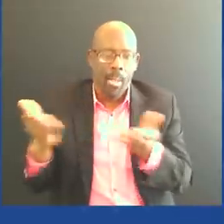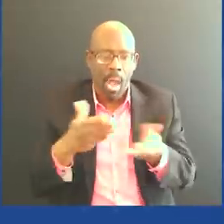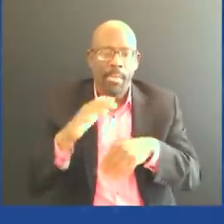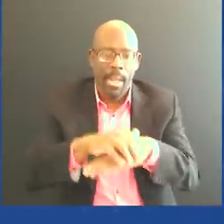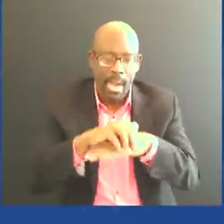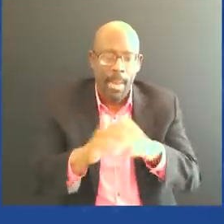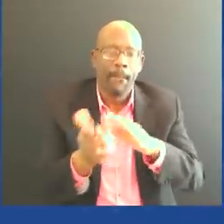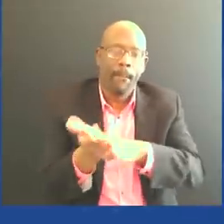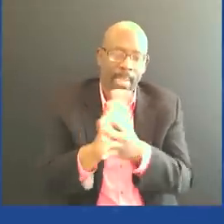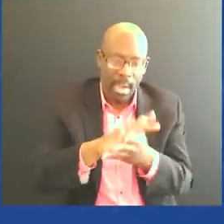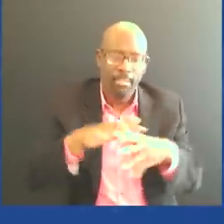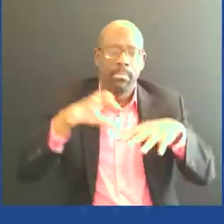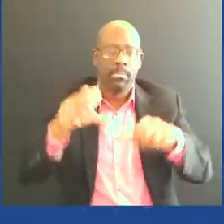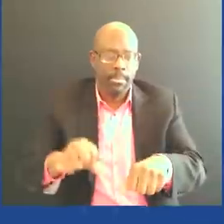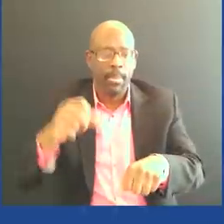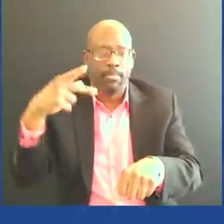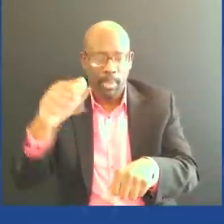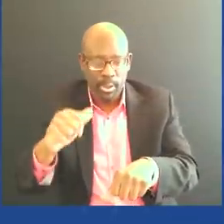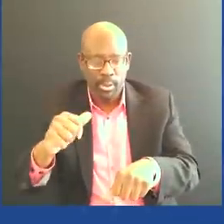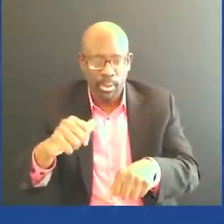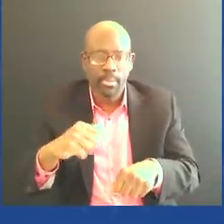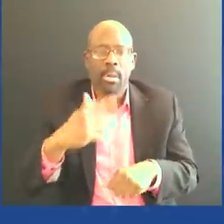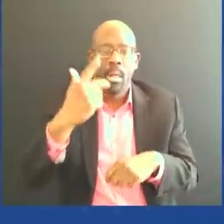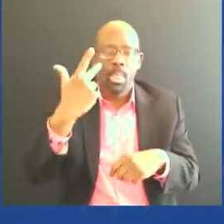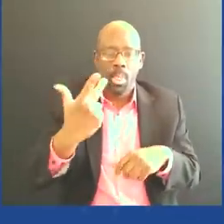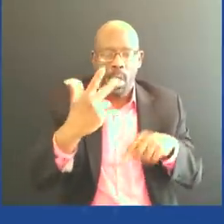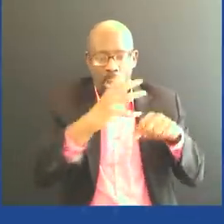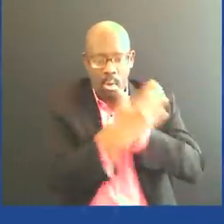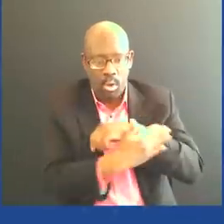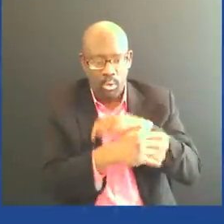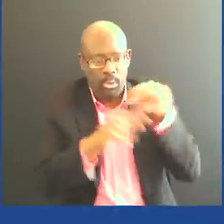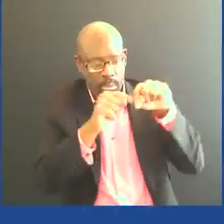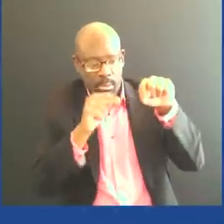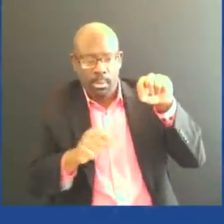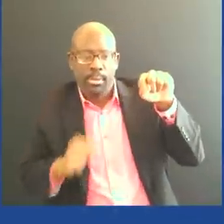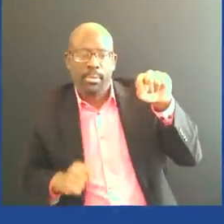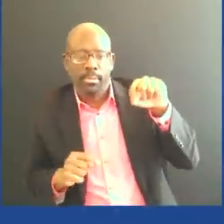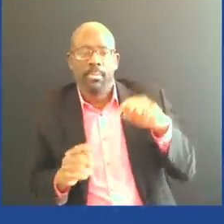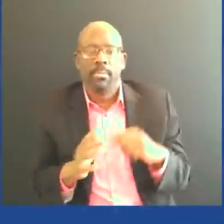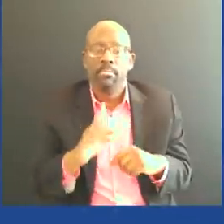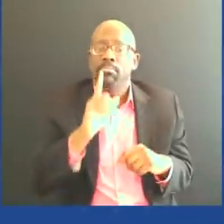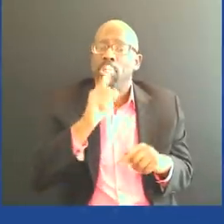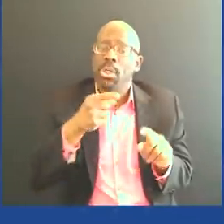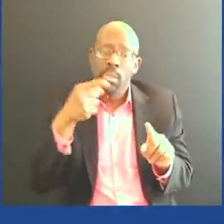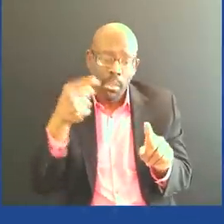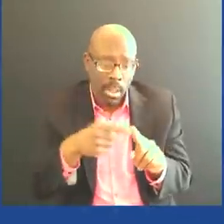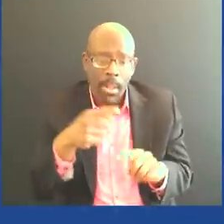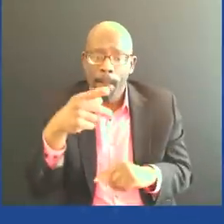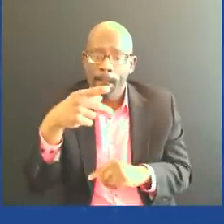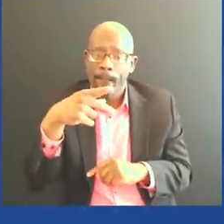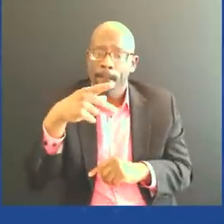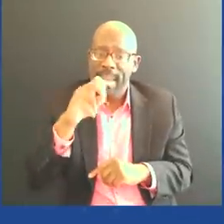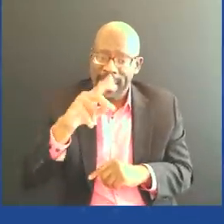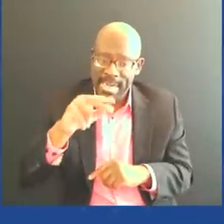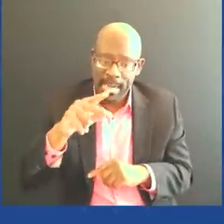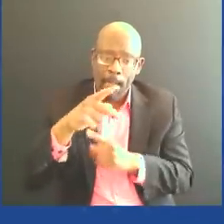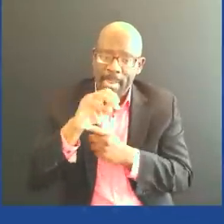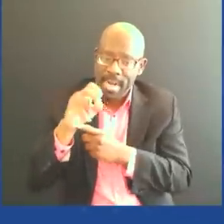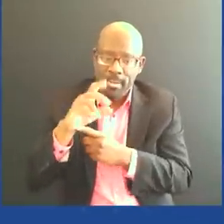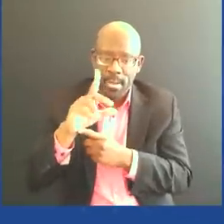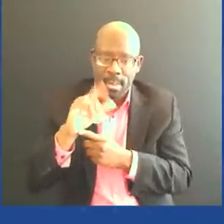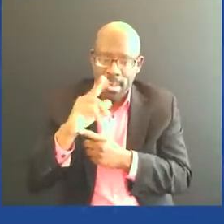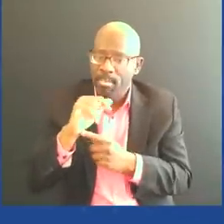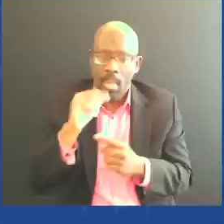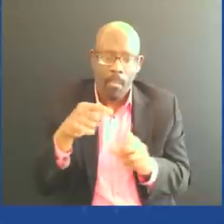counties. That would be us. But the real Penn's Landing was not 25 miles up the river. It was right down south of us at